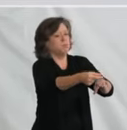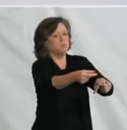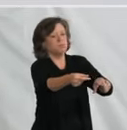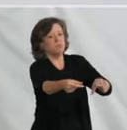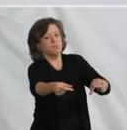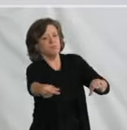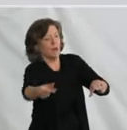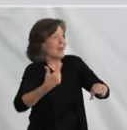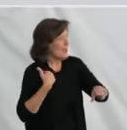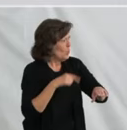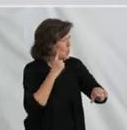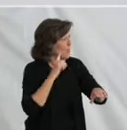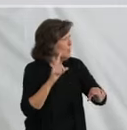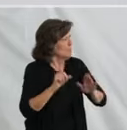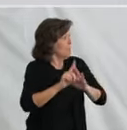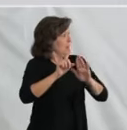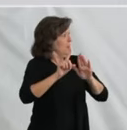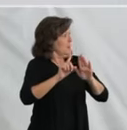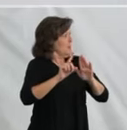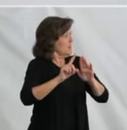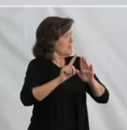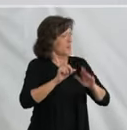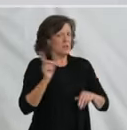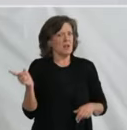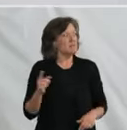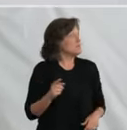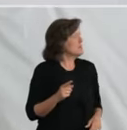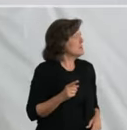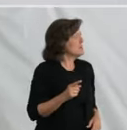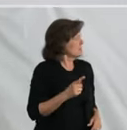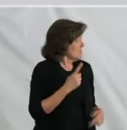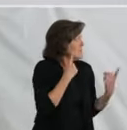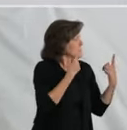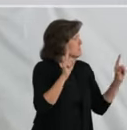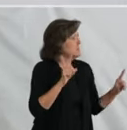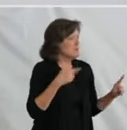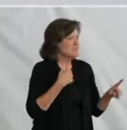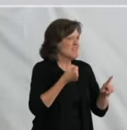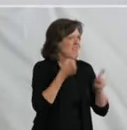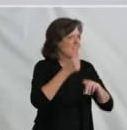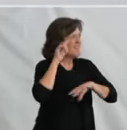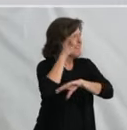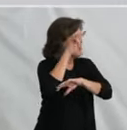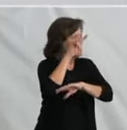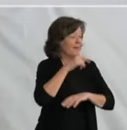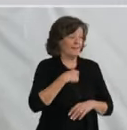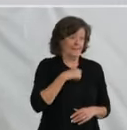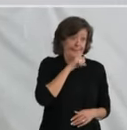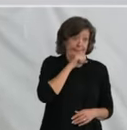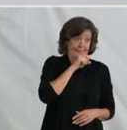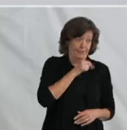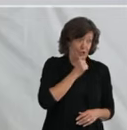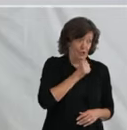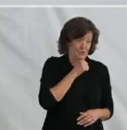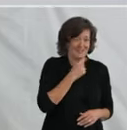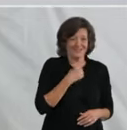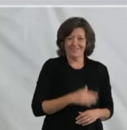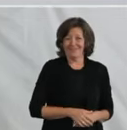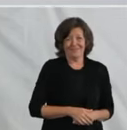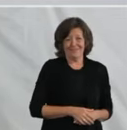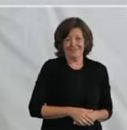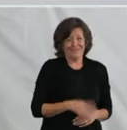ooh, I think I just hit Wonder Woman's jet with a rock. And Alicia Snitch said, I think you hit a